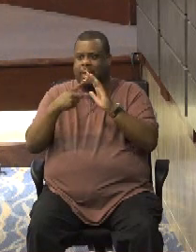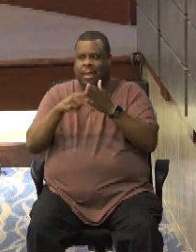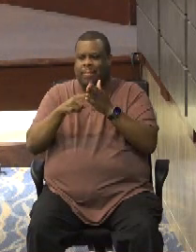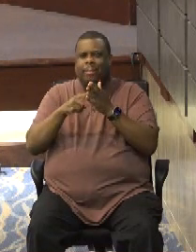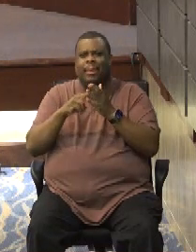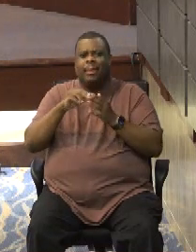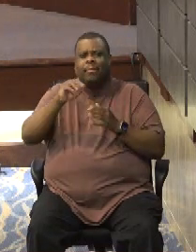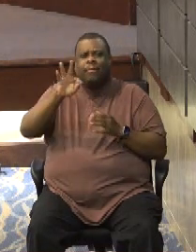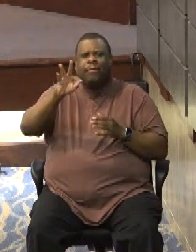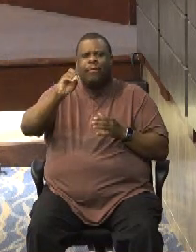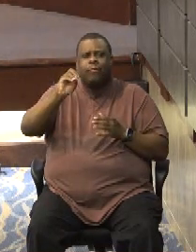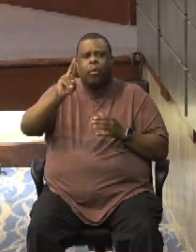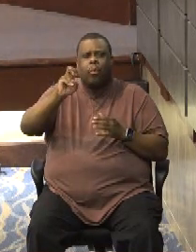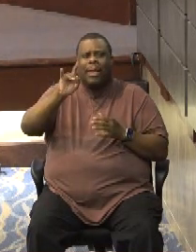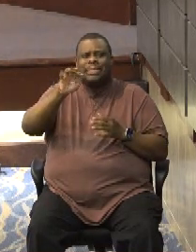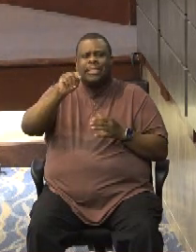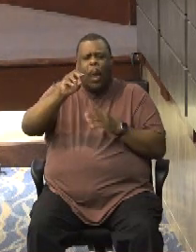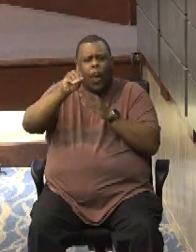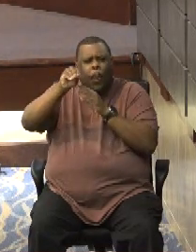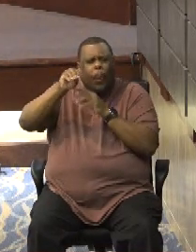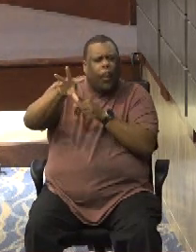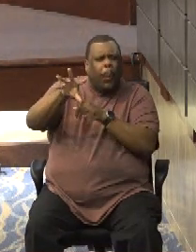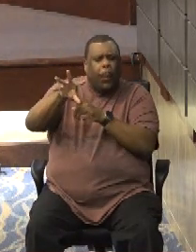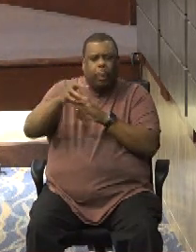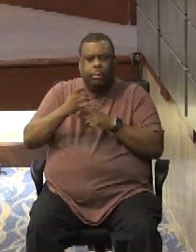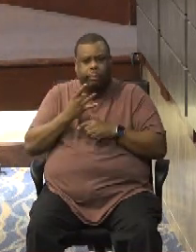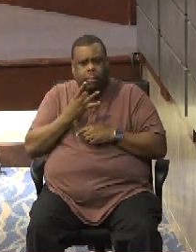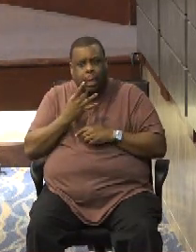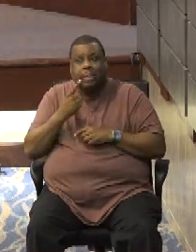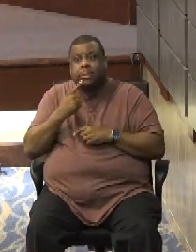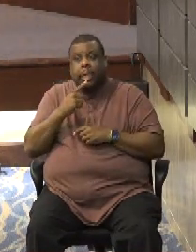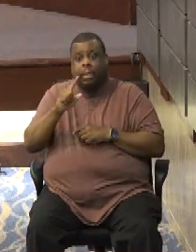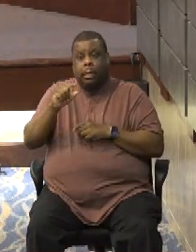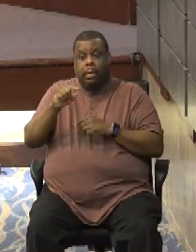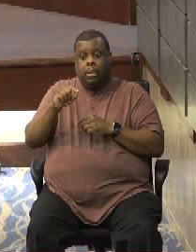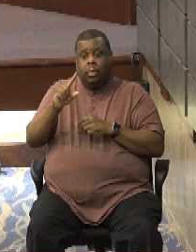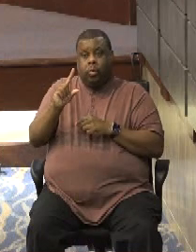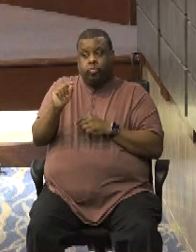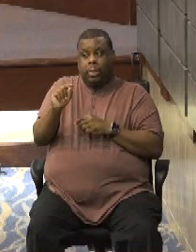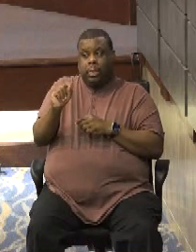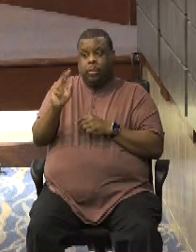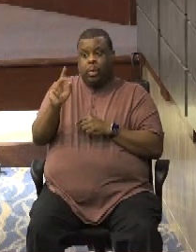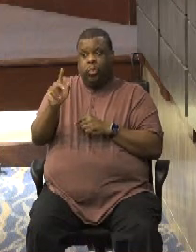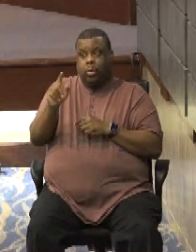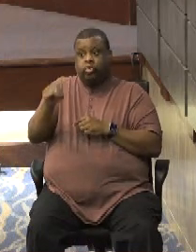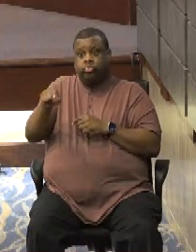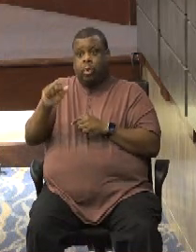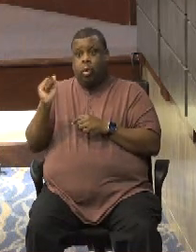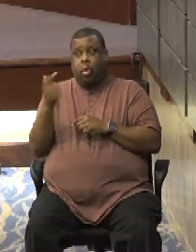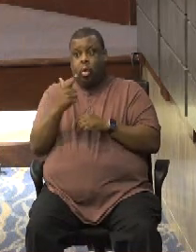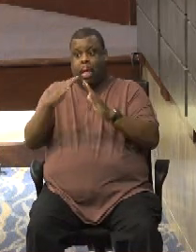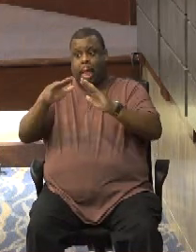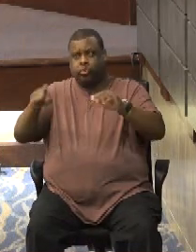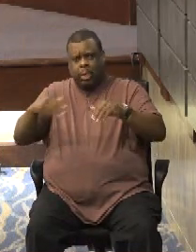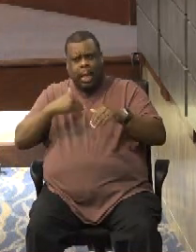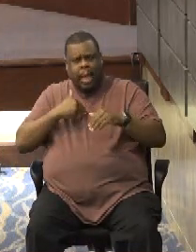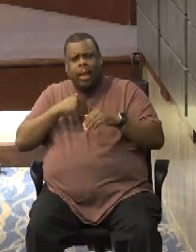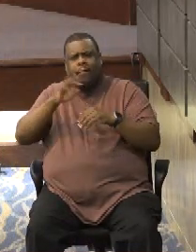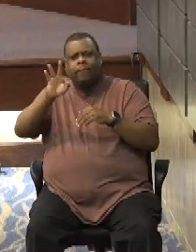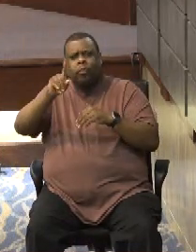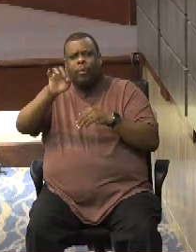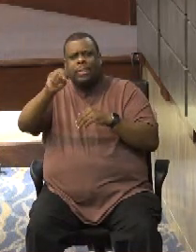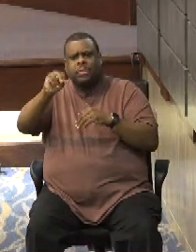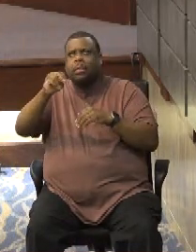and halogen. In 2023, all new light bulbs in new houses should be LED. This is a